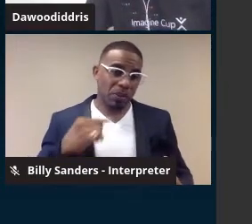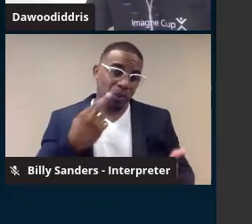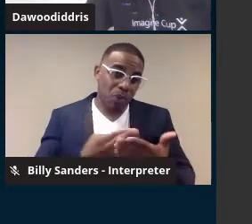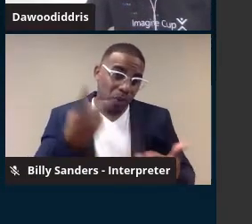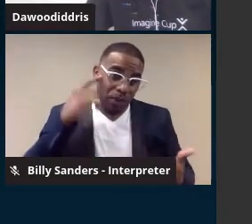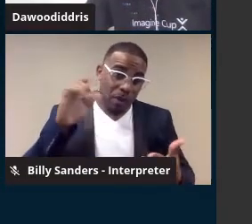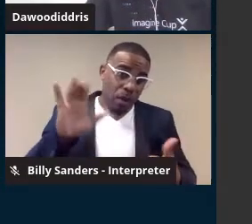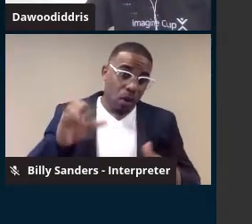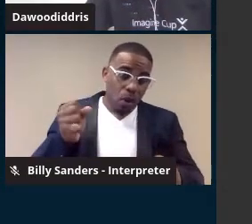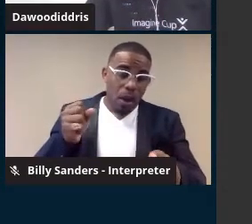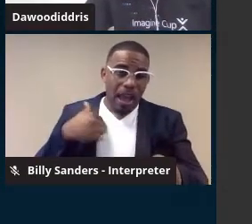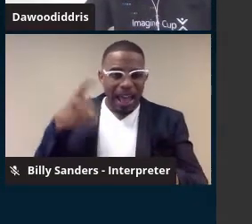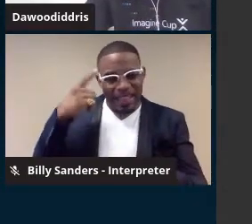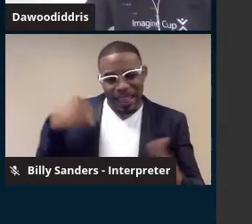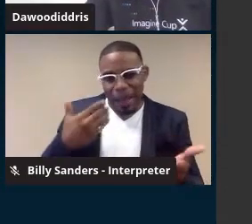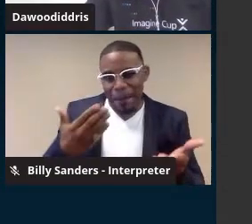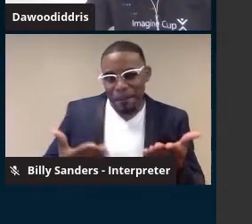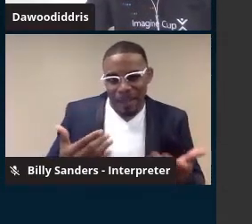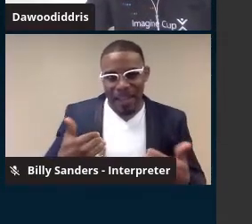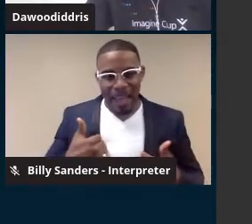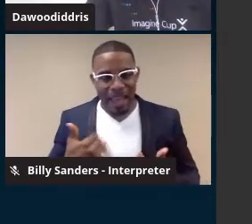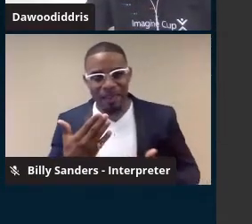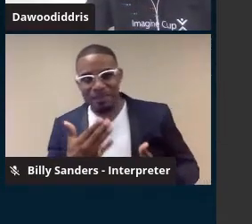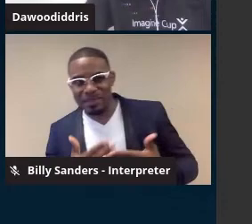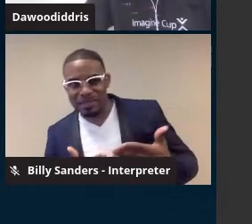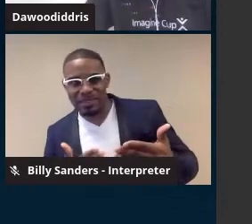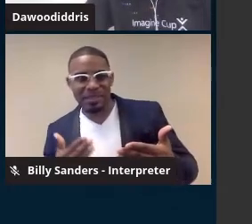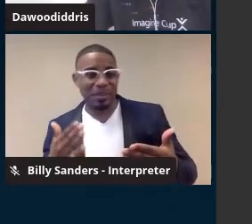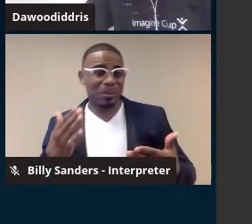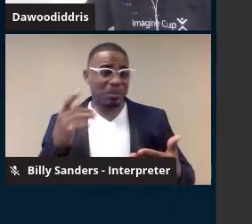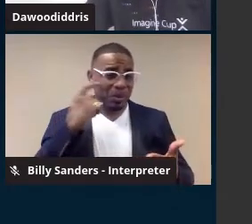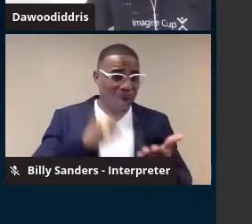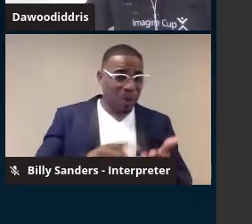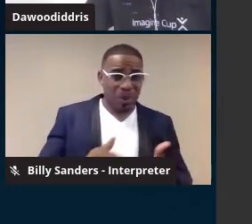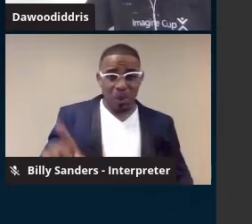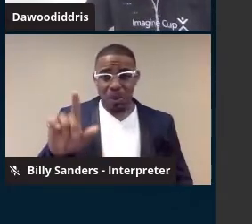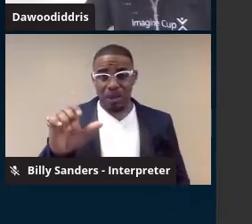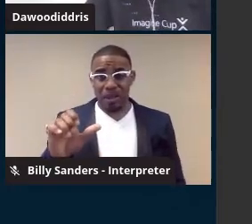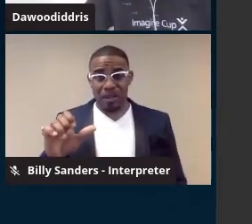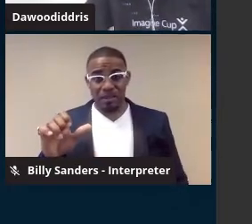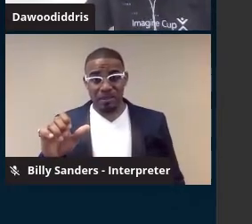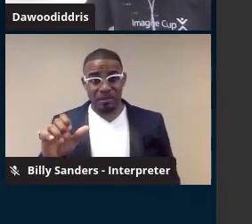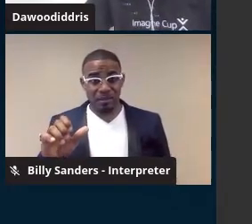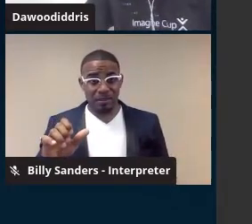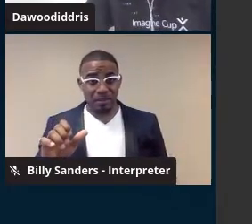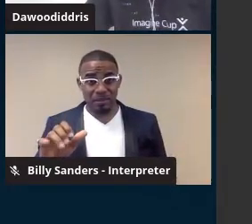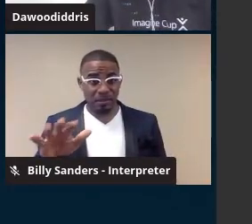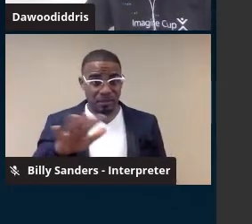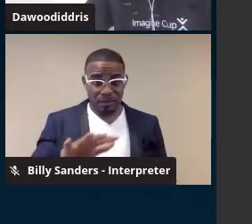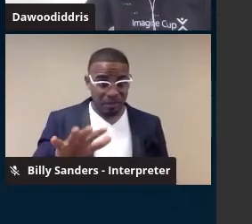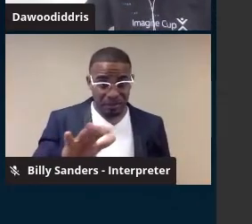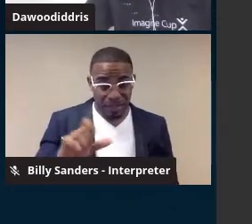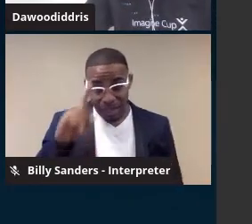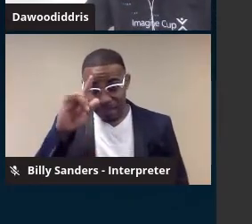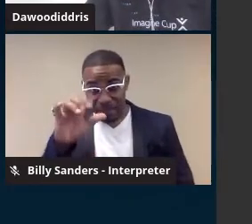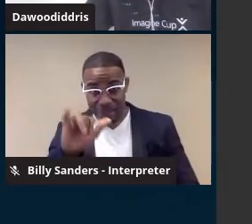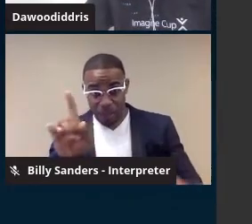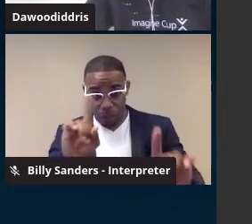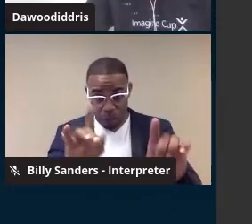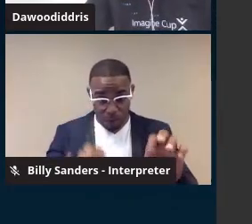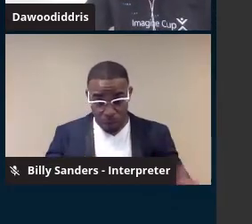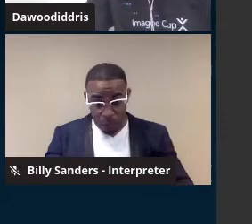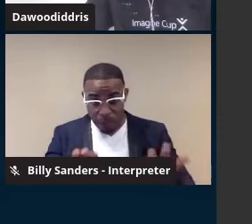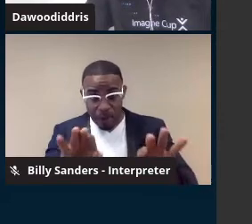field. I think I might have some error somewhere, but that is a way to create, a